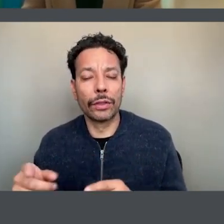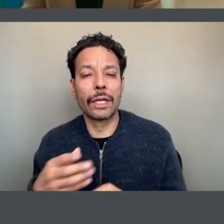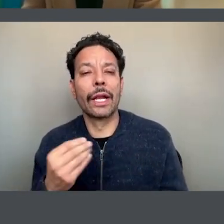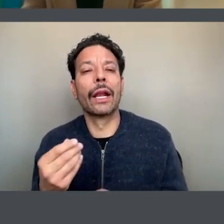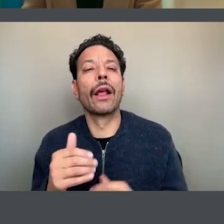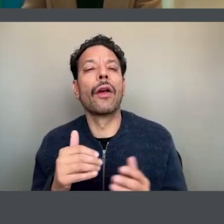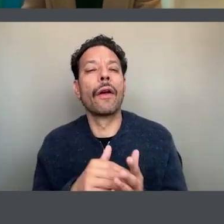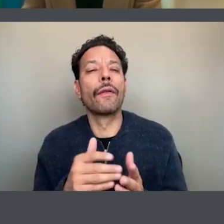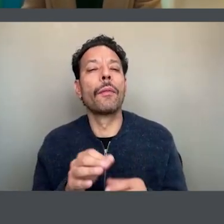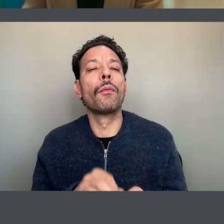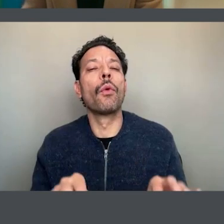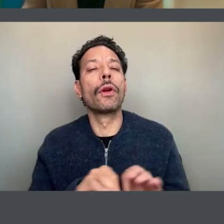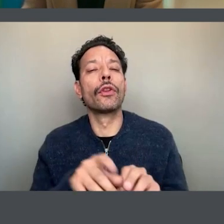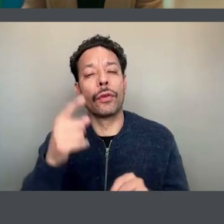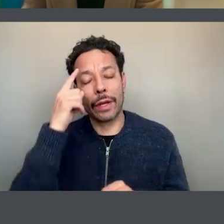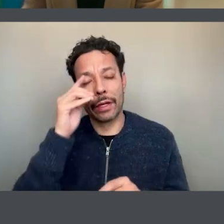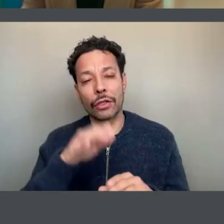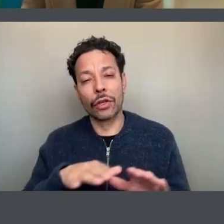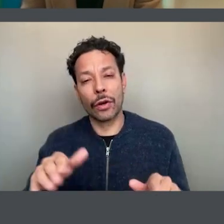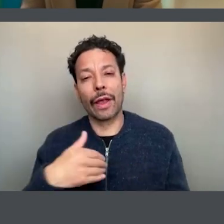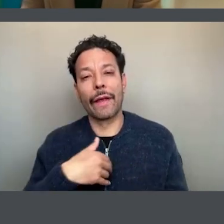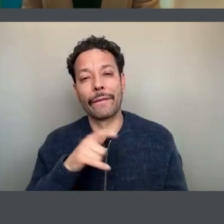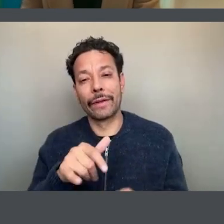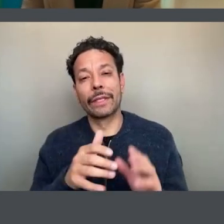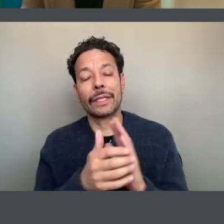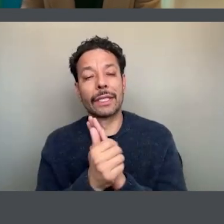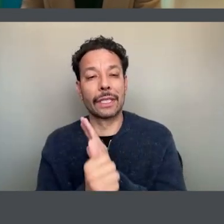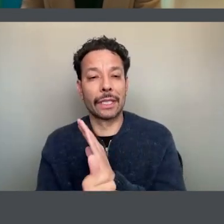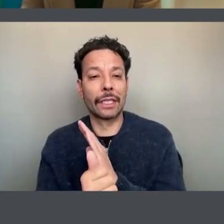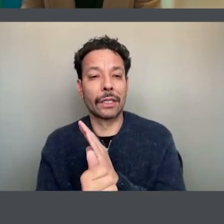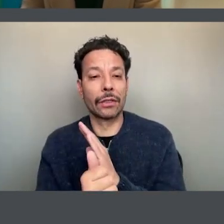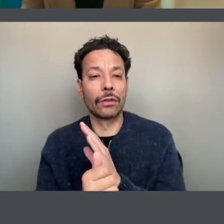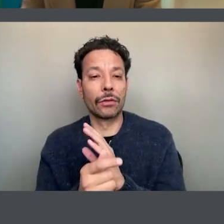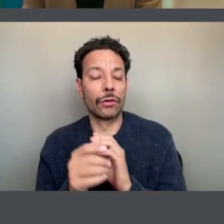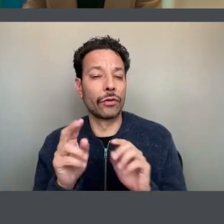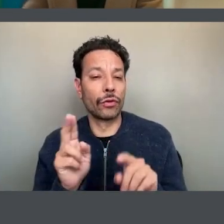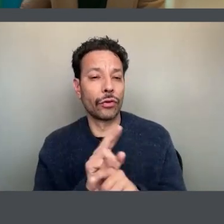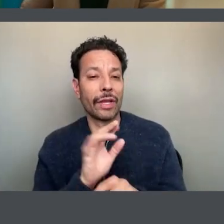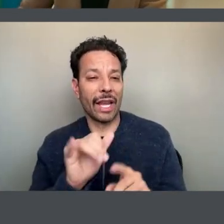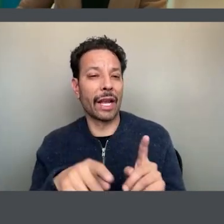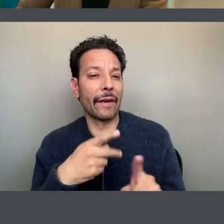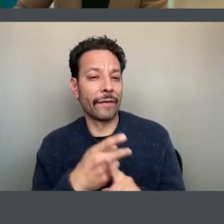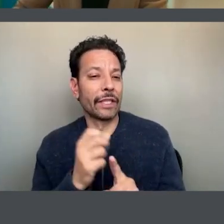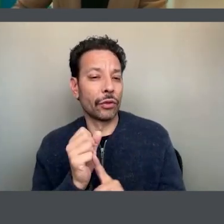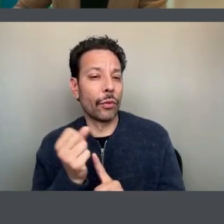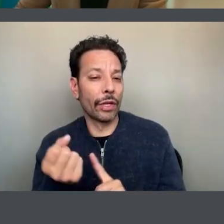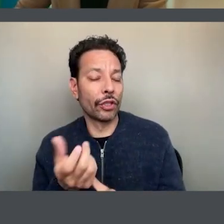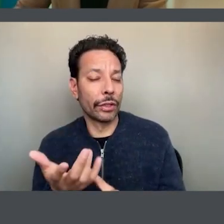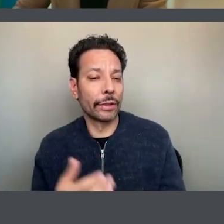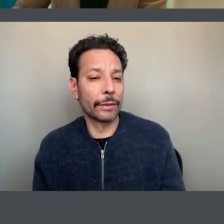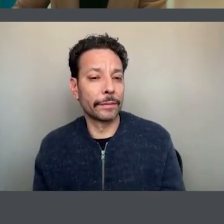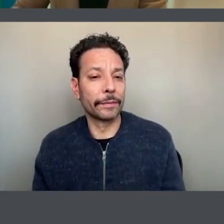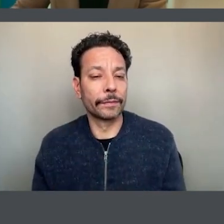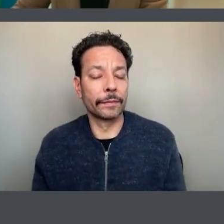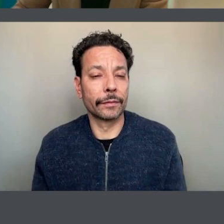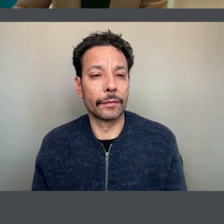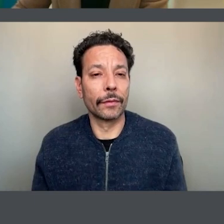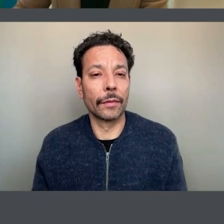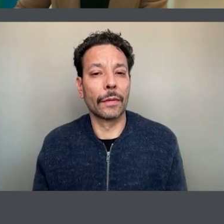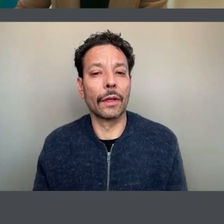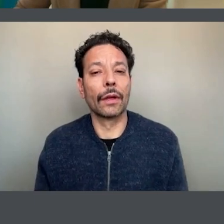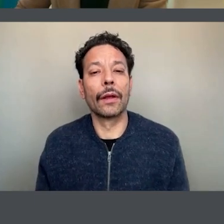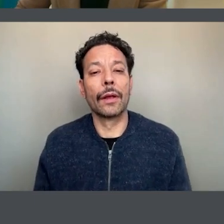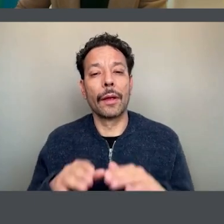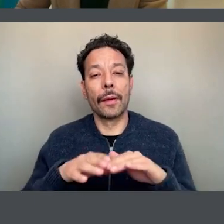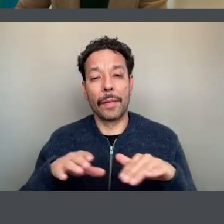is how important do you think it is for the child to have the skill to address this type of situation. So that's